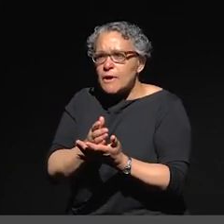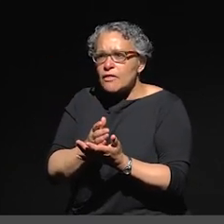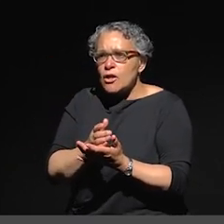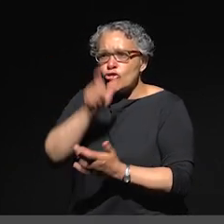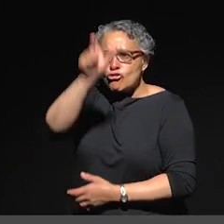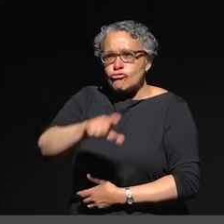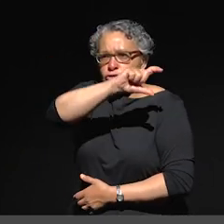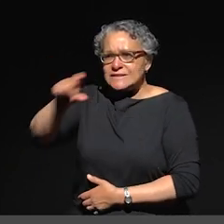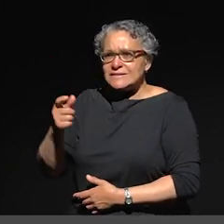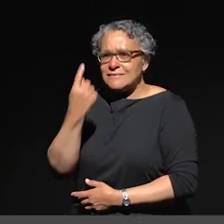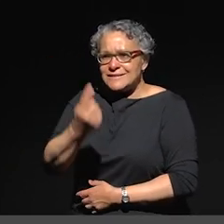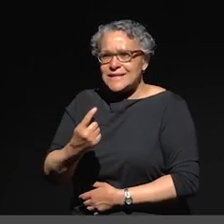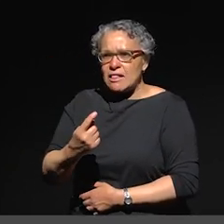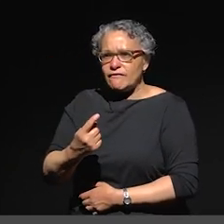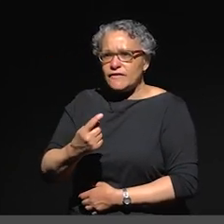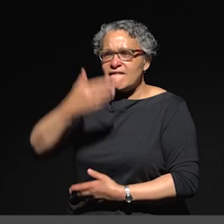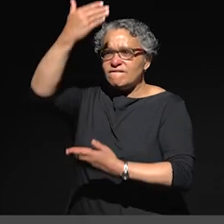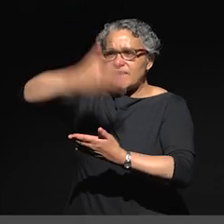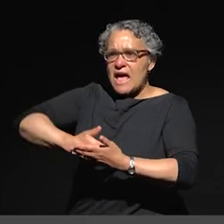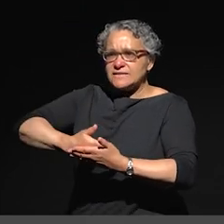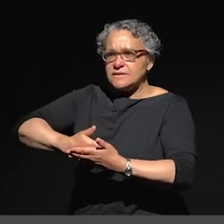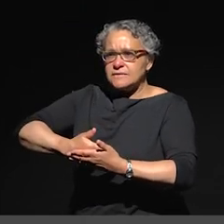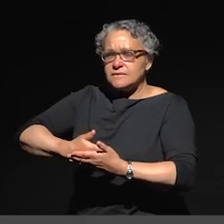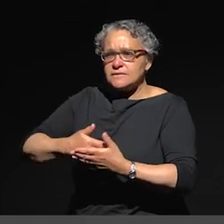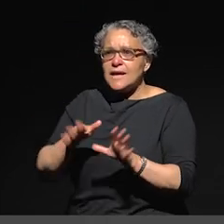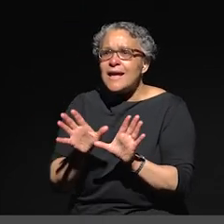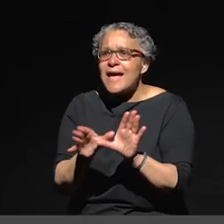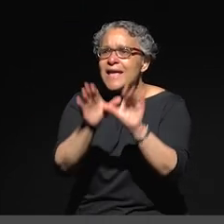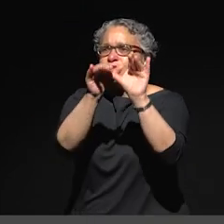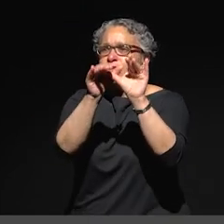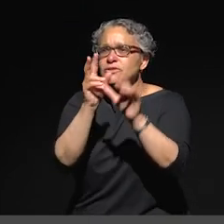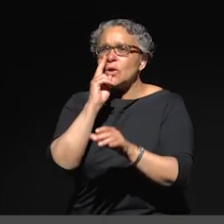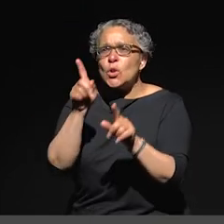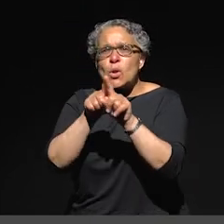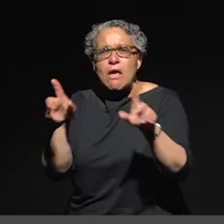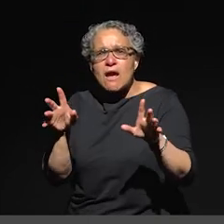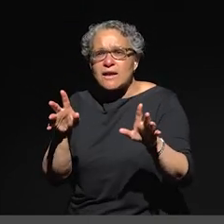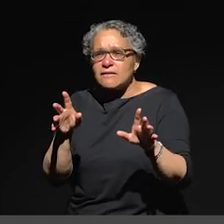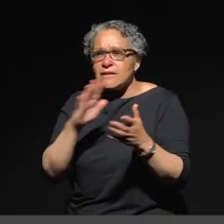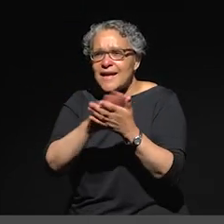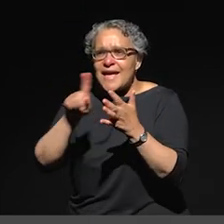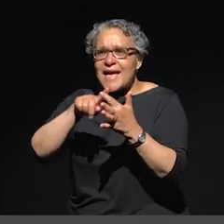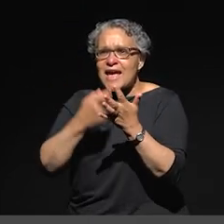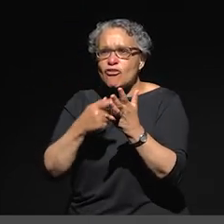graphic element that bisects the painting. And the angels here are almost heraldic in their attitudes, and